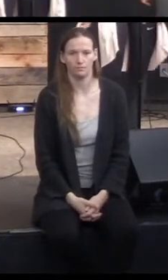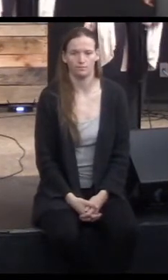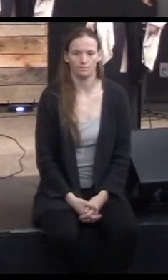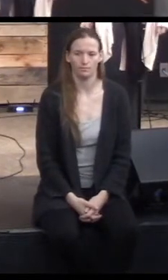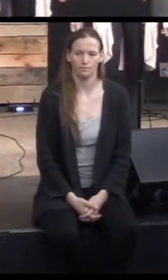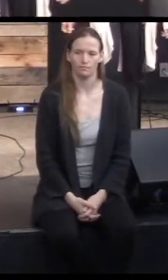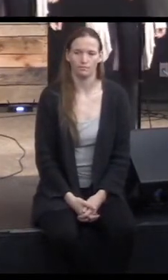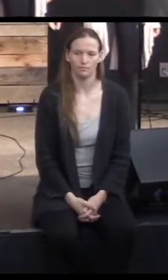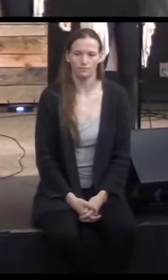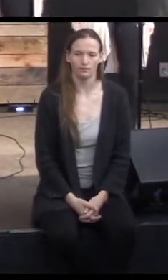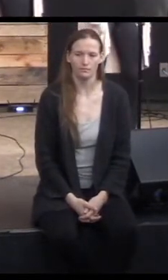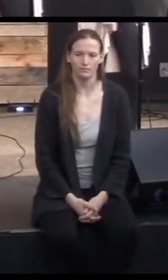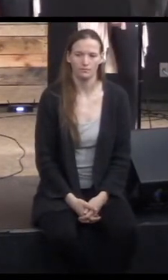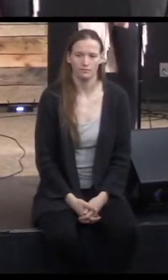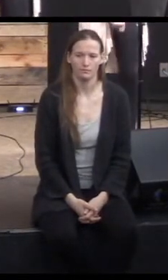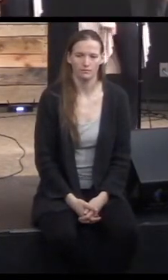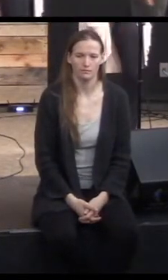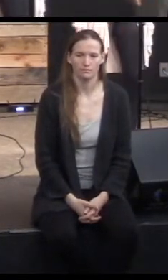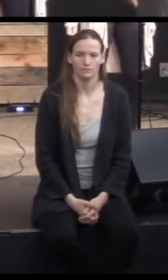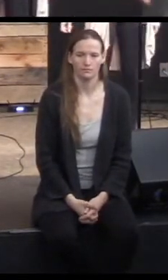God.